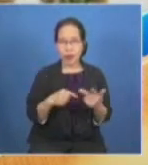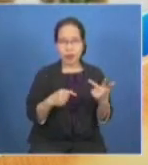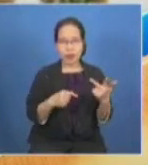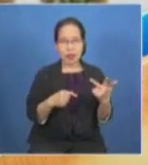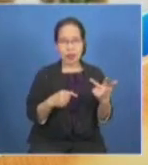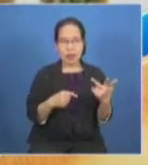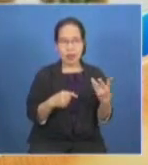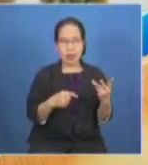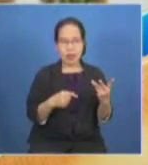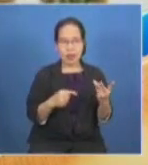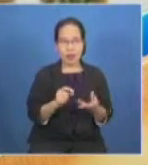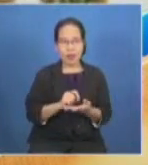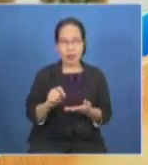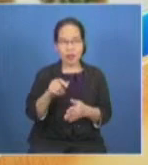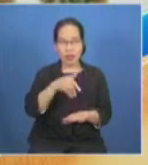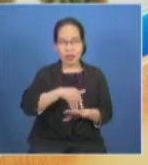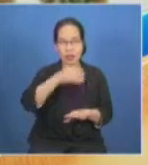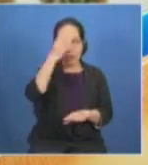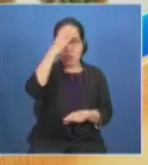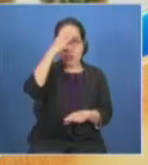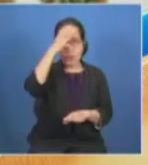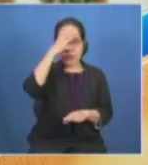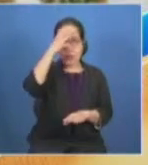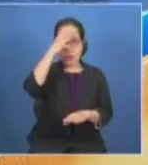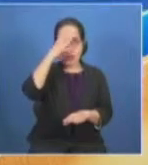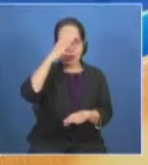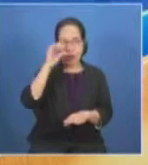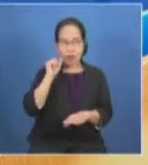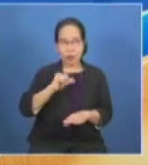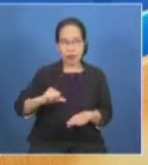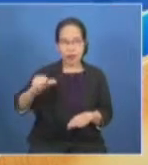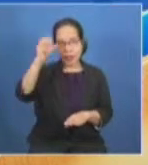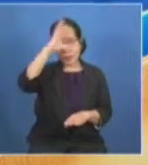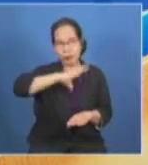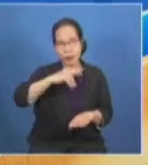14:37 of his writings to the Corinthians.